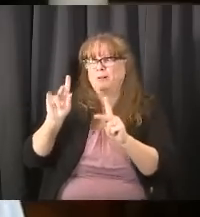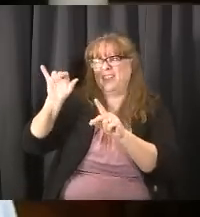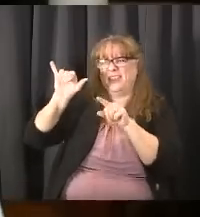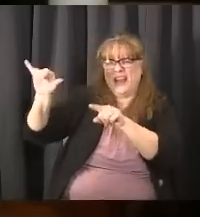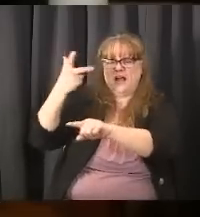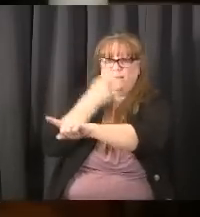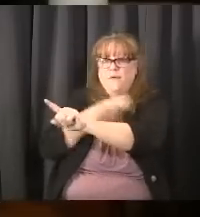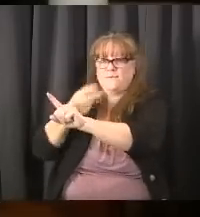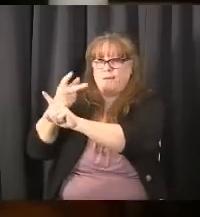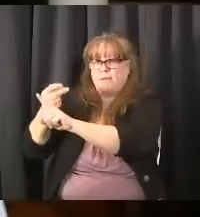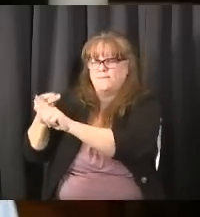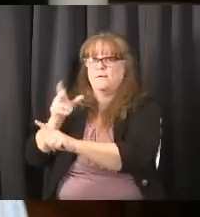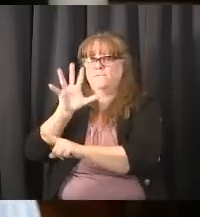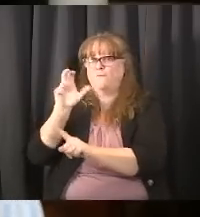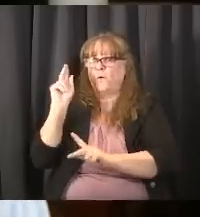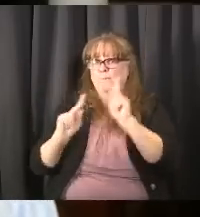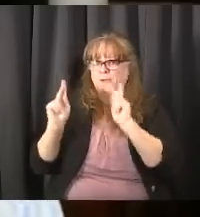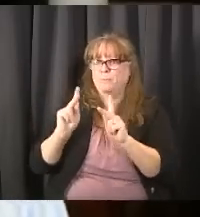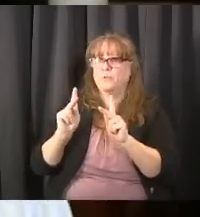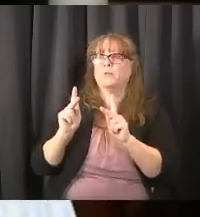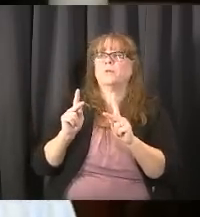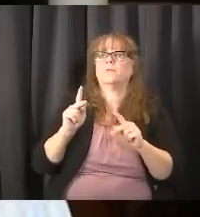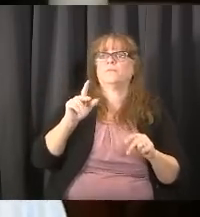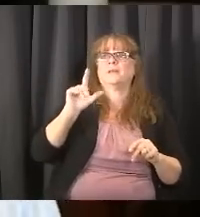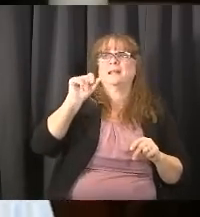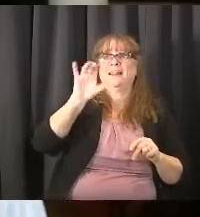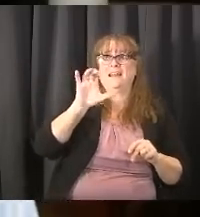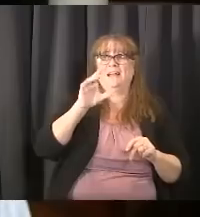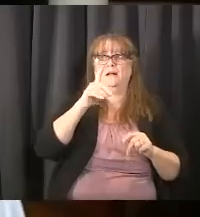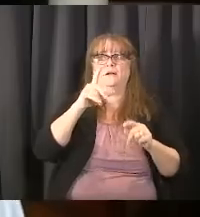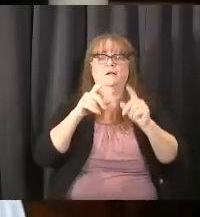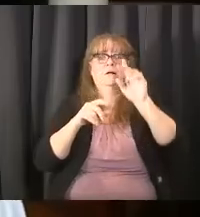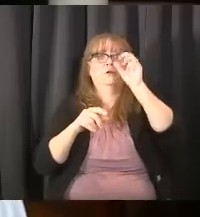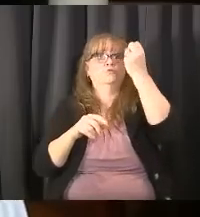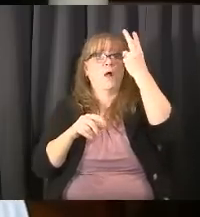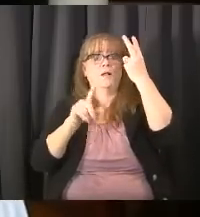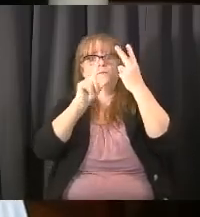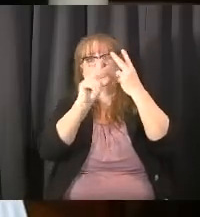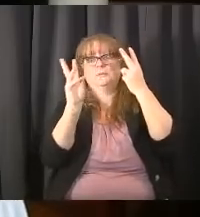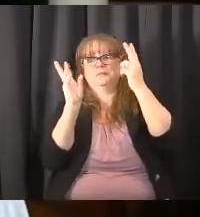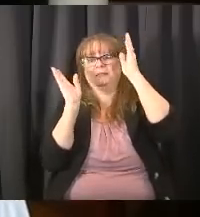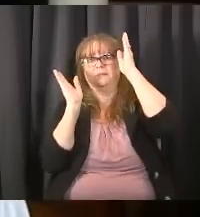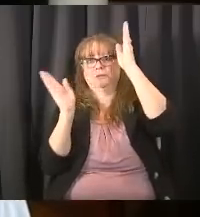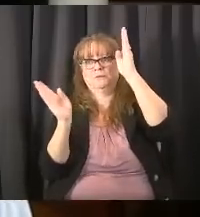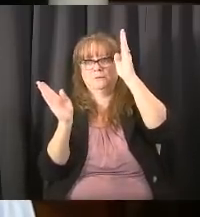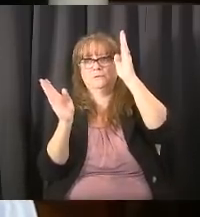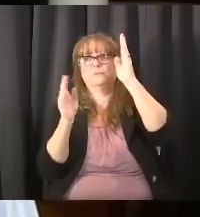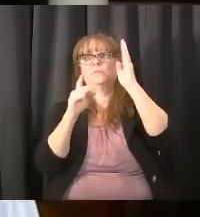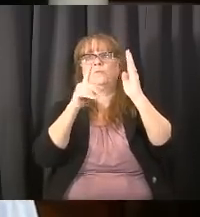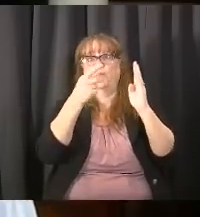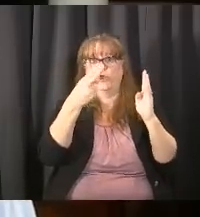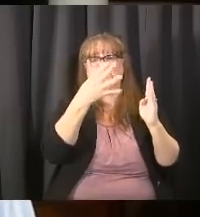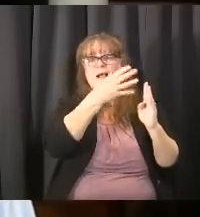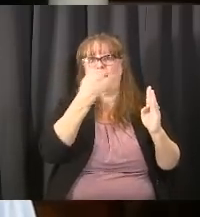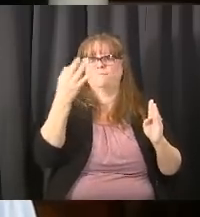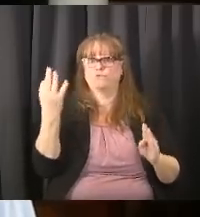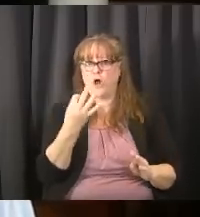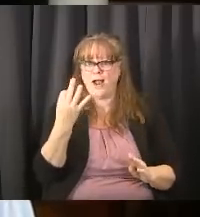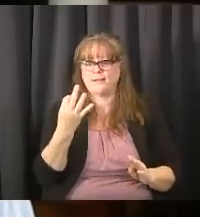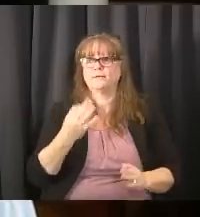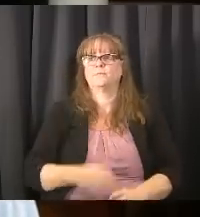noon till 6 o'clock on those 2 days, and we're really looking forward to it. Salud is responsible for doing